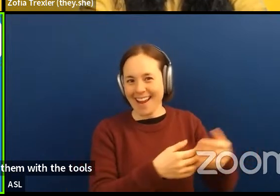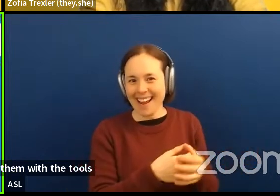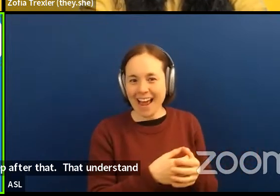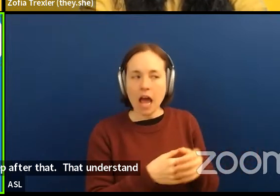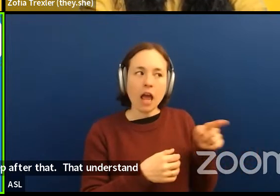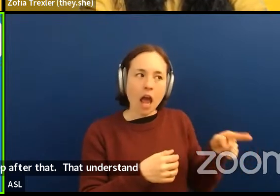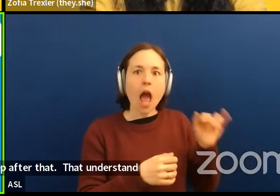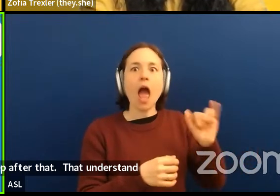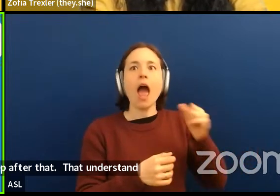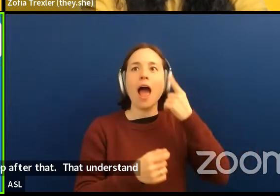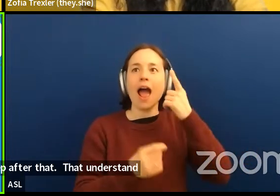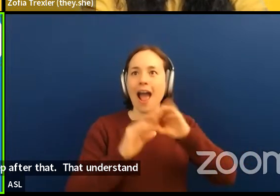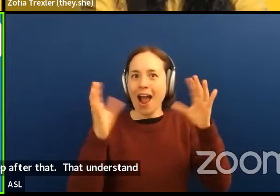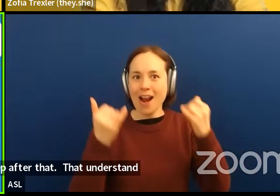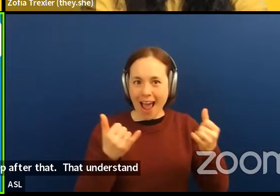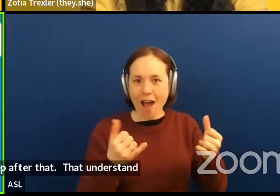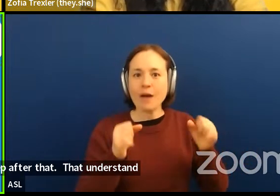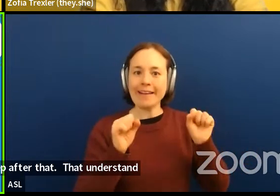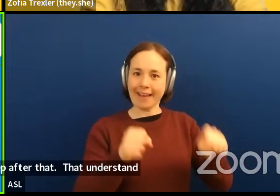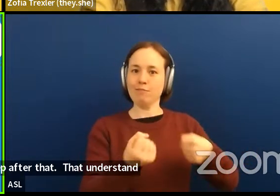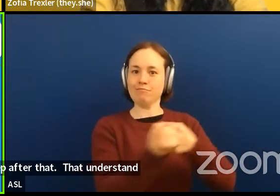met.